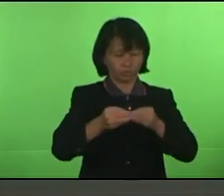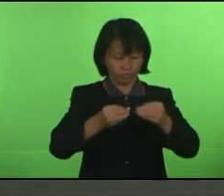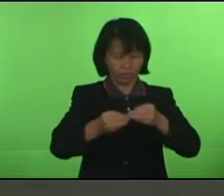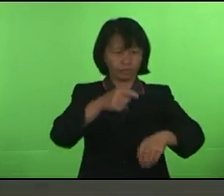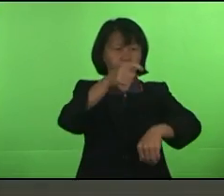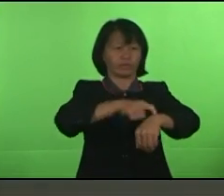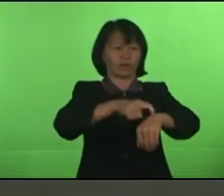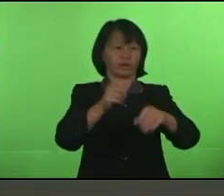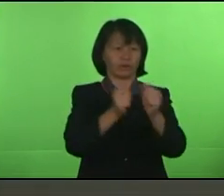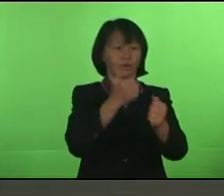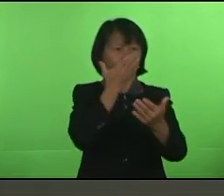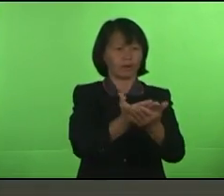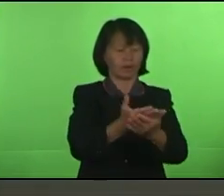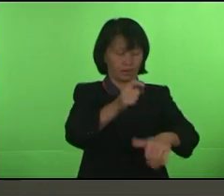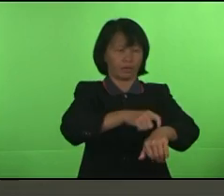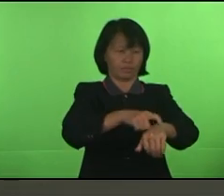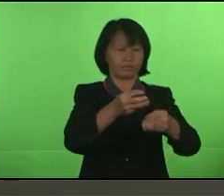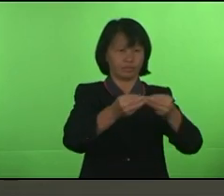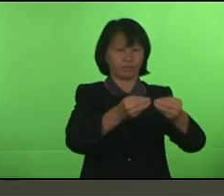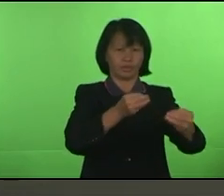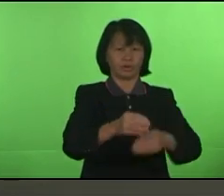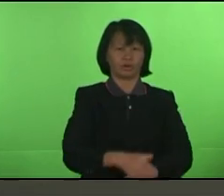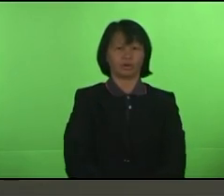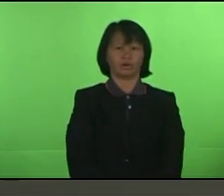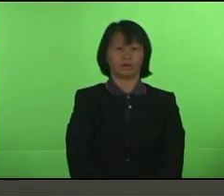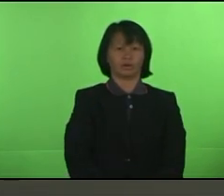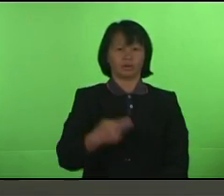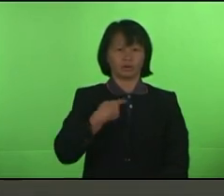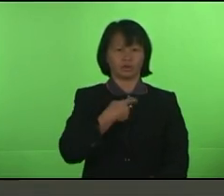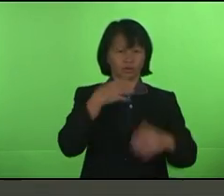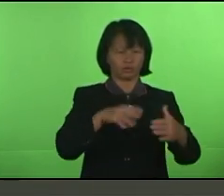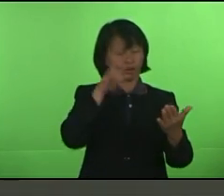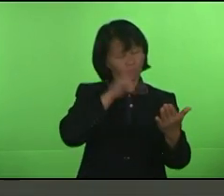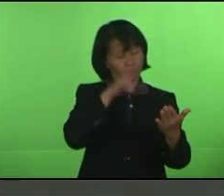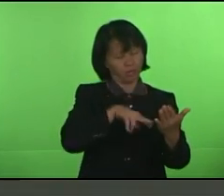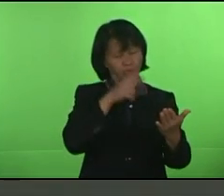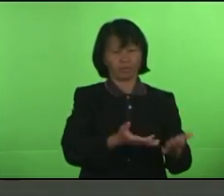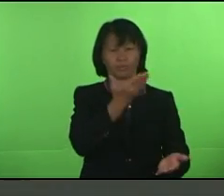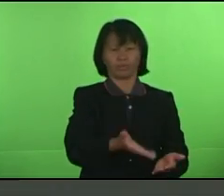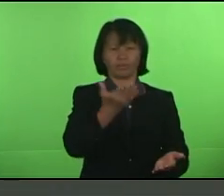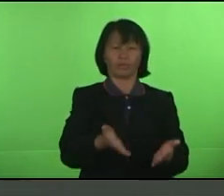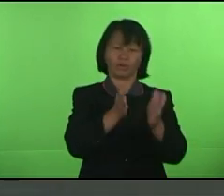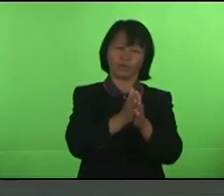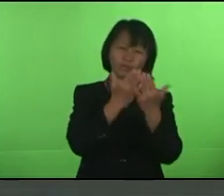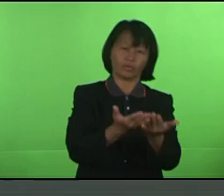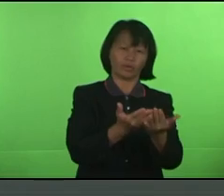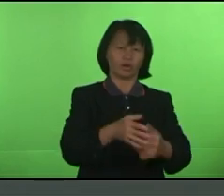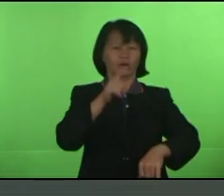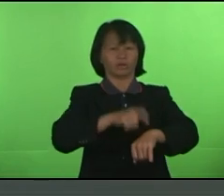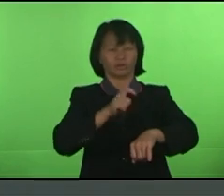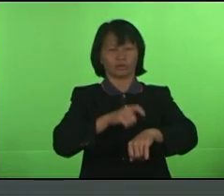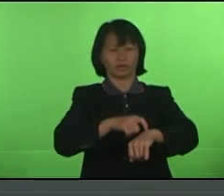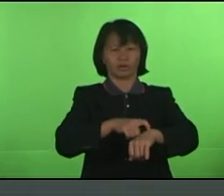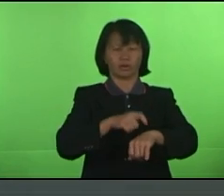time effectively. All right, so we have read a lot of materials, a lot of these